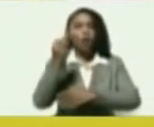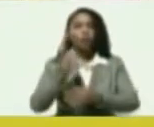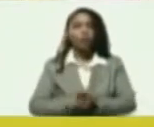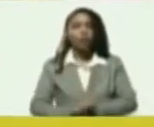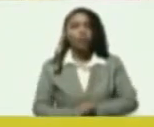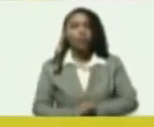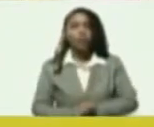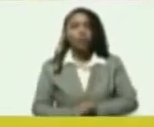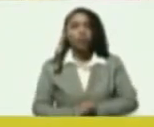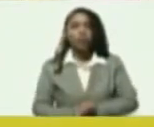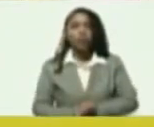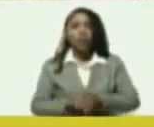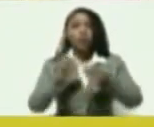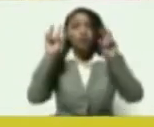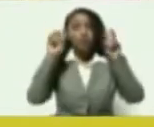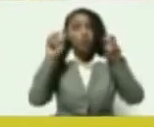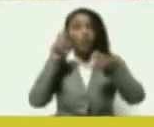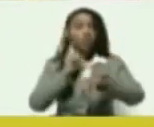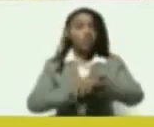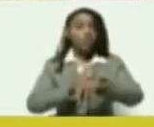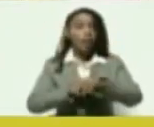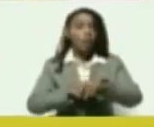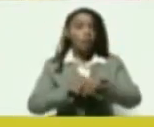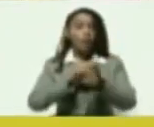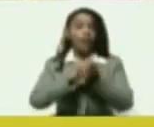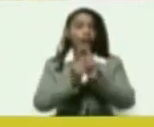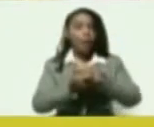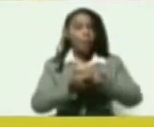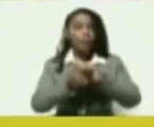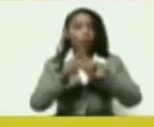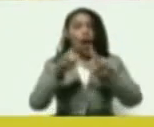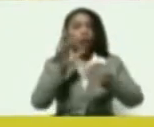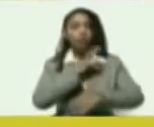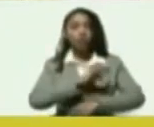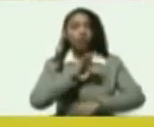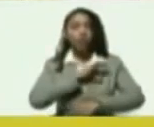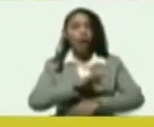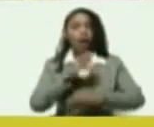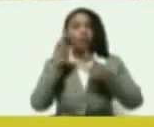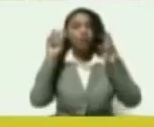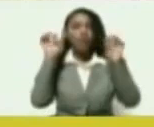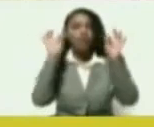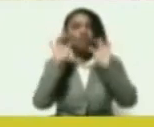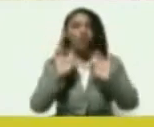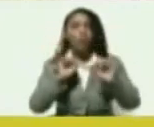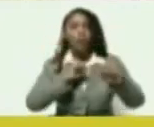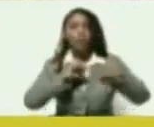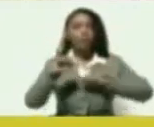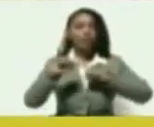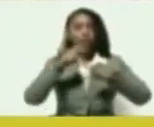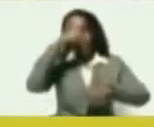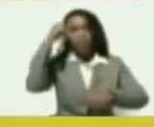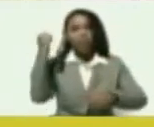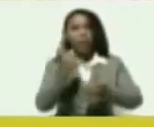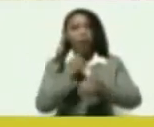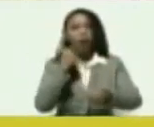achievements. A new stage of transition to socialism with new forms of